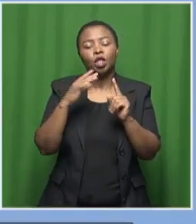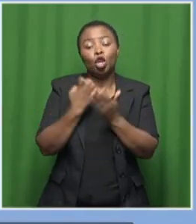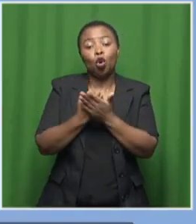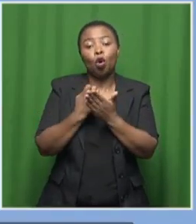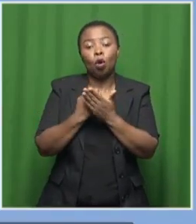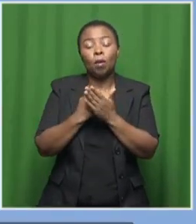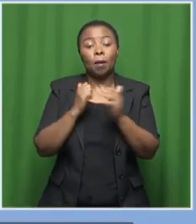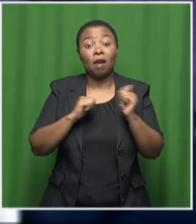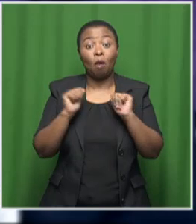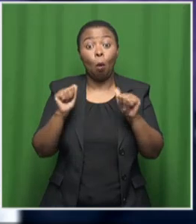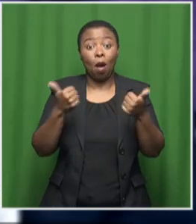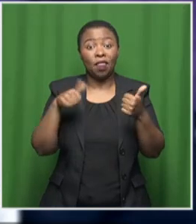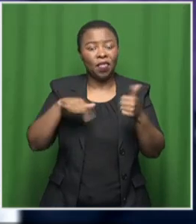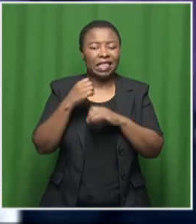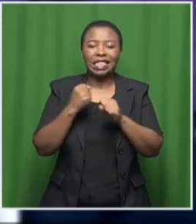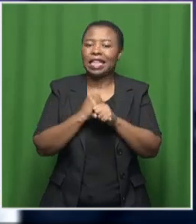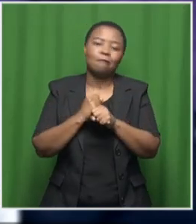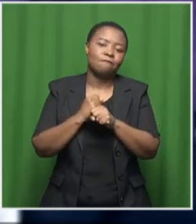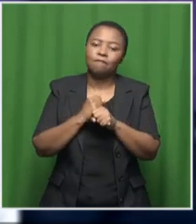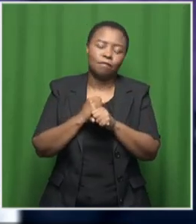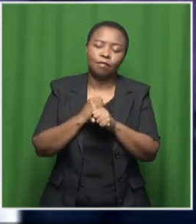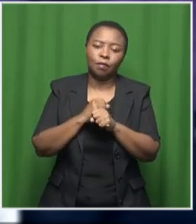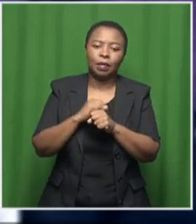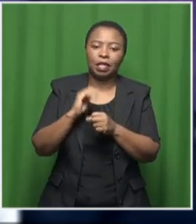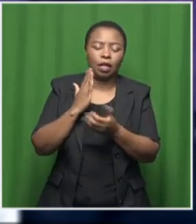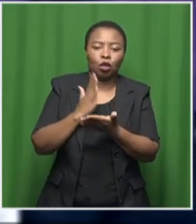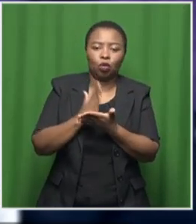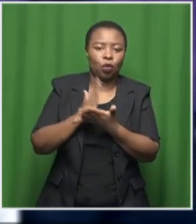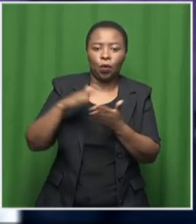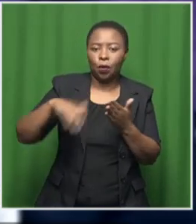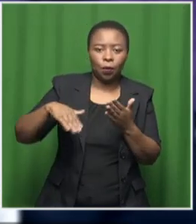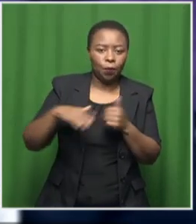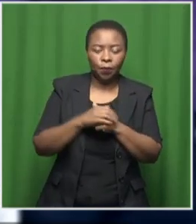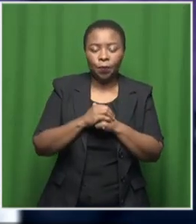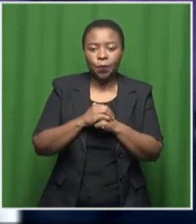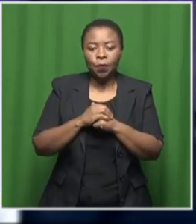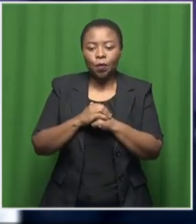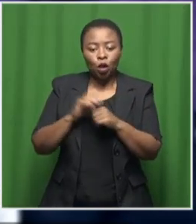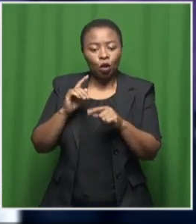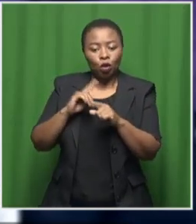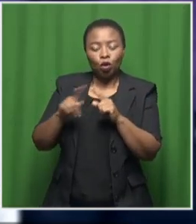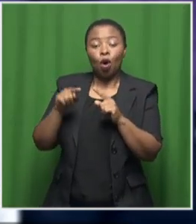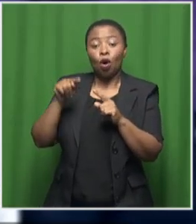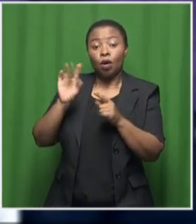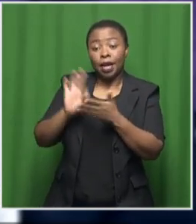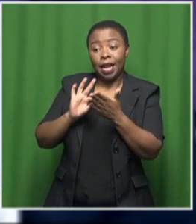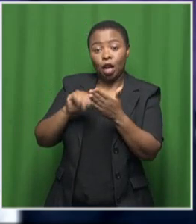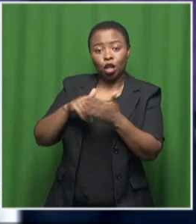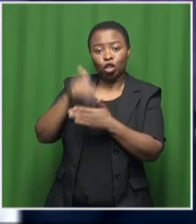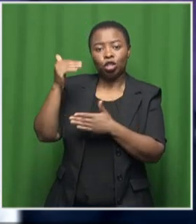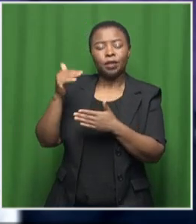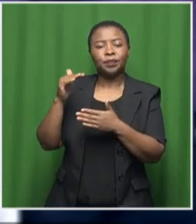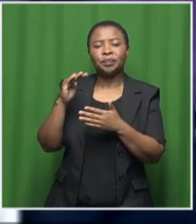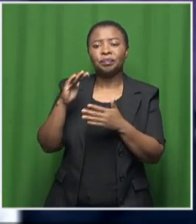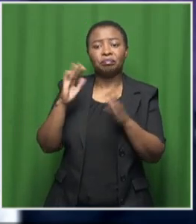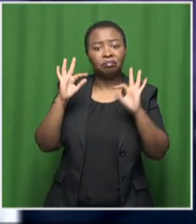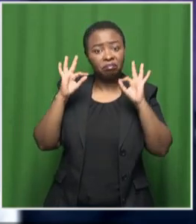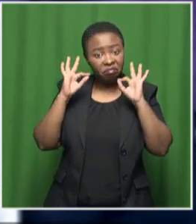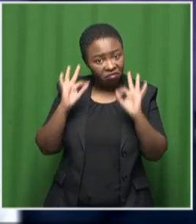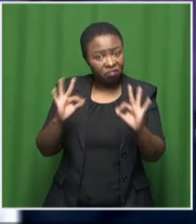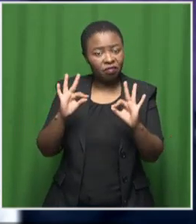year. In the period up to the elections, there will be a lot of uncertainty,